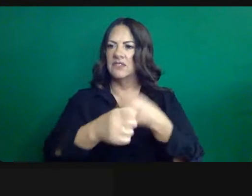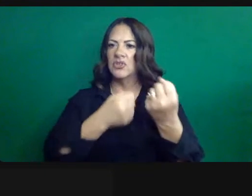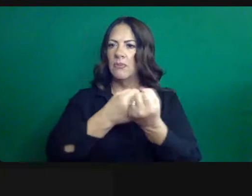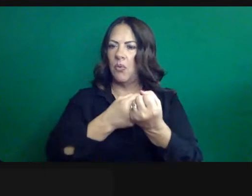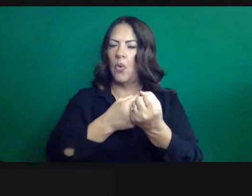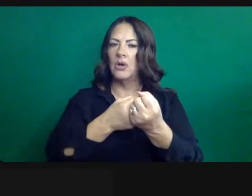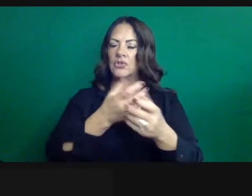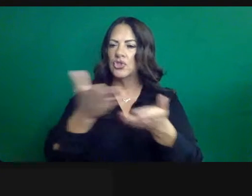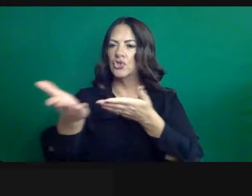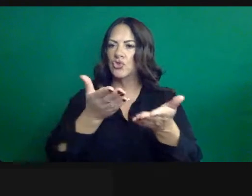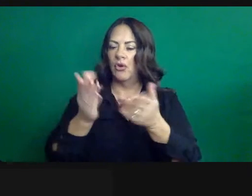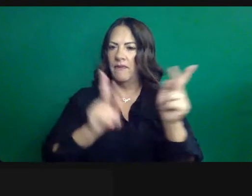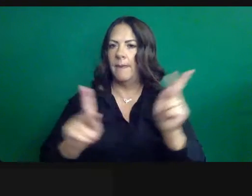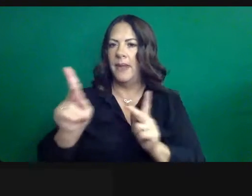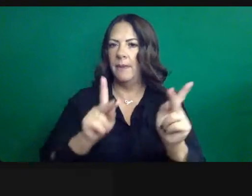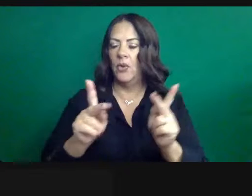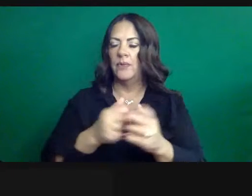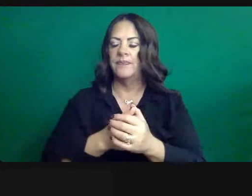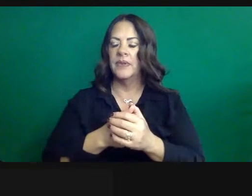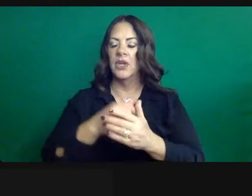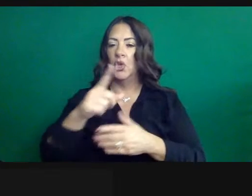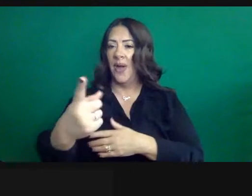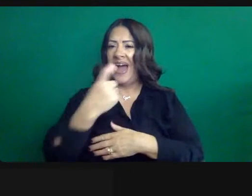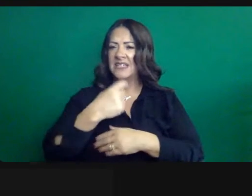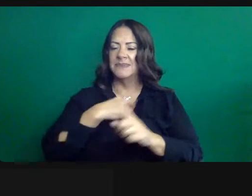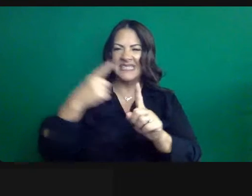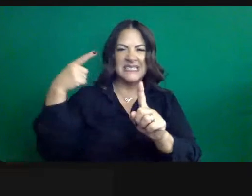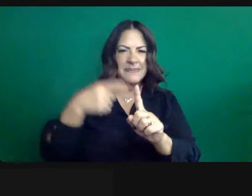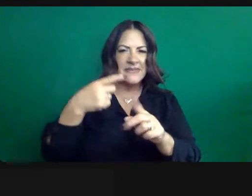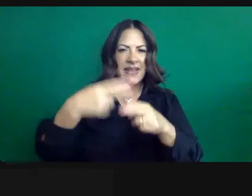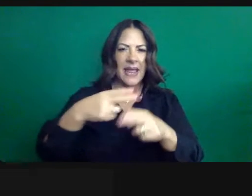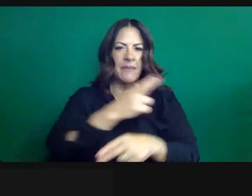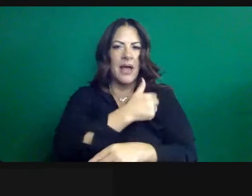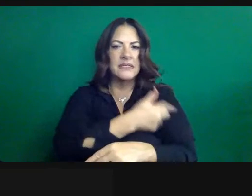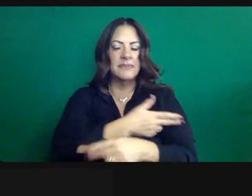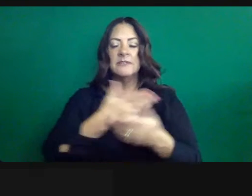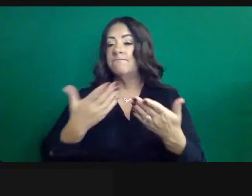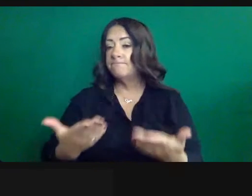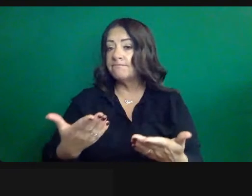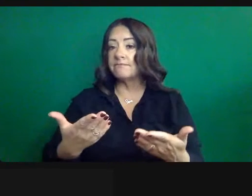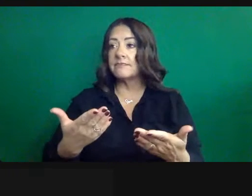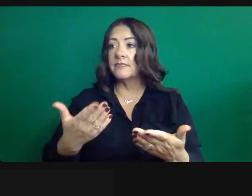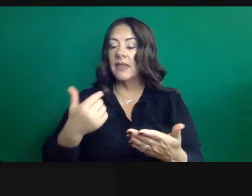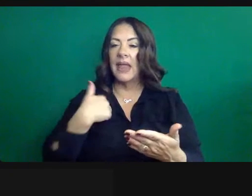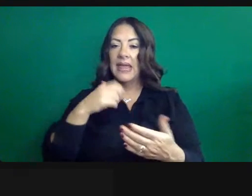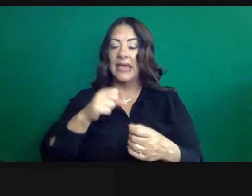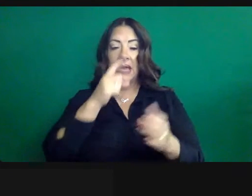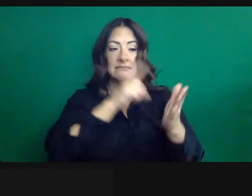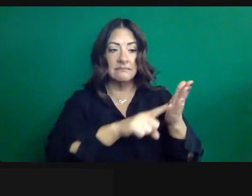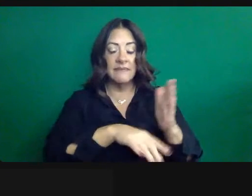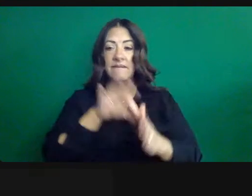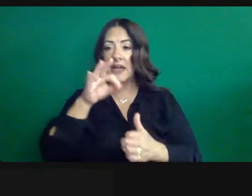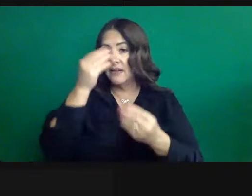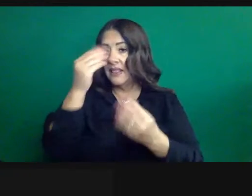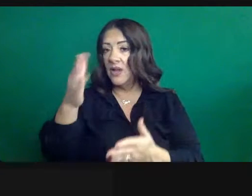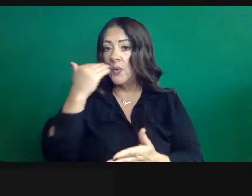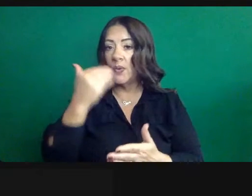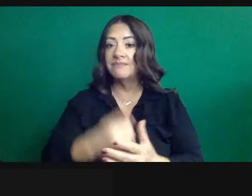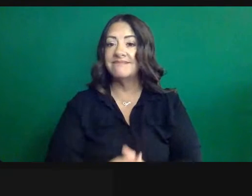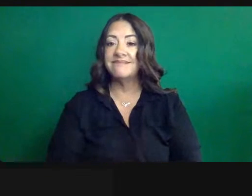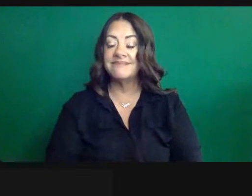specific questions about specific facilities, happy to hear which ones those are and confirm any information that we can. Thank